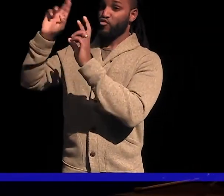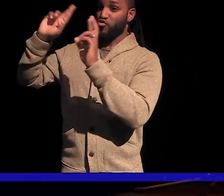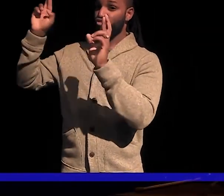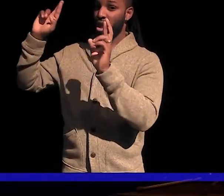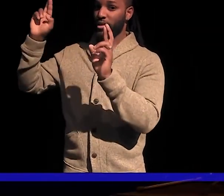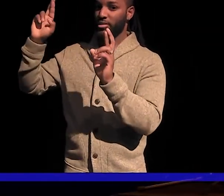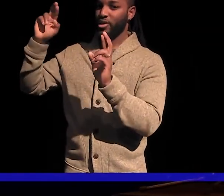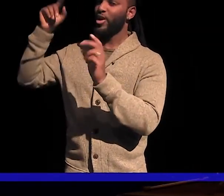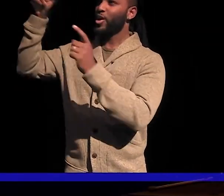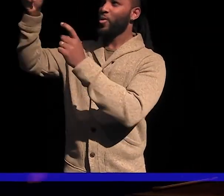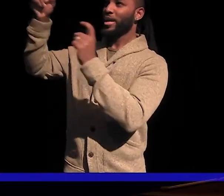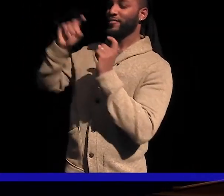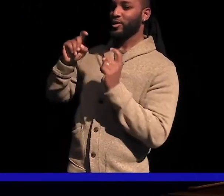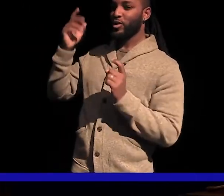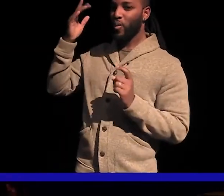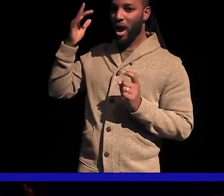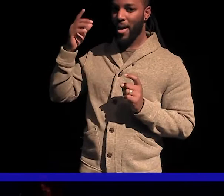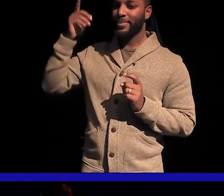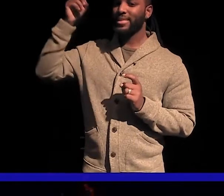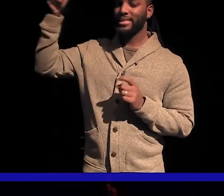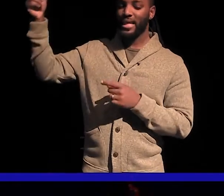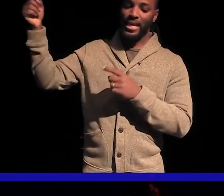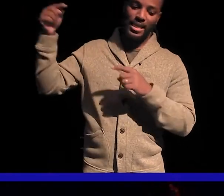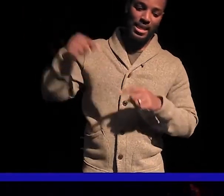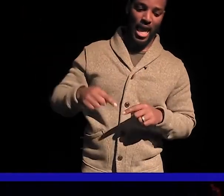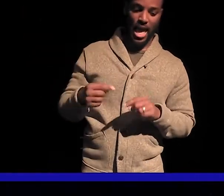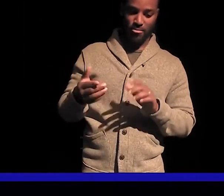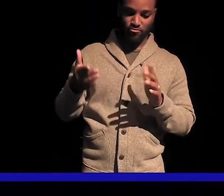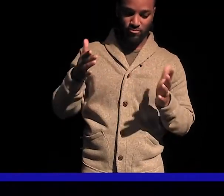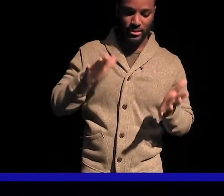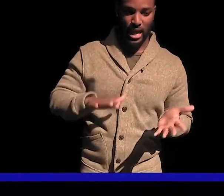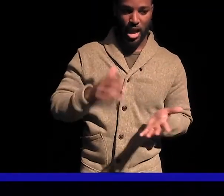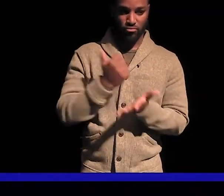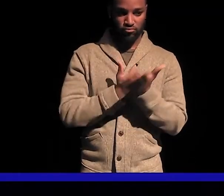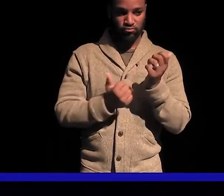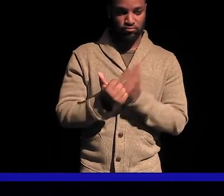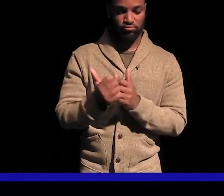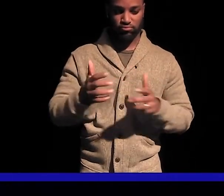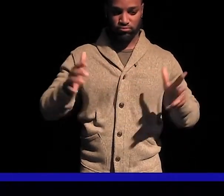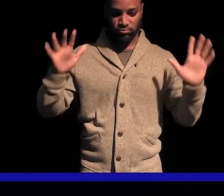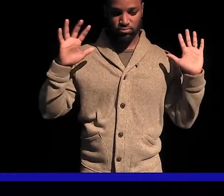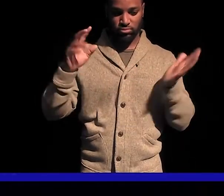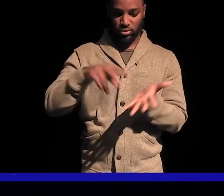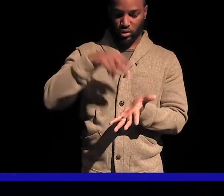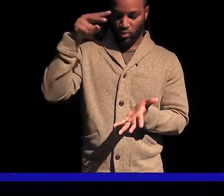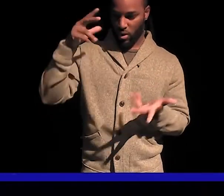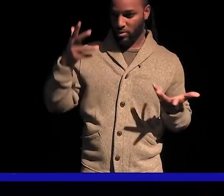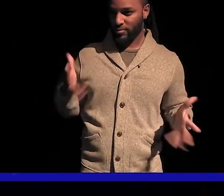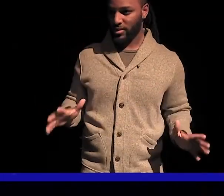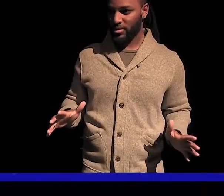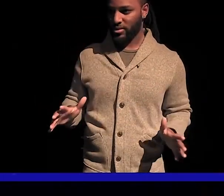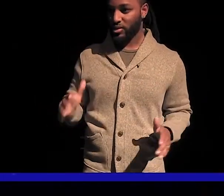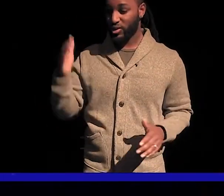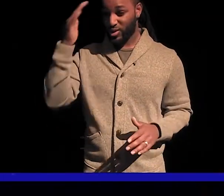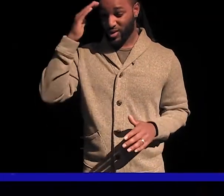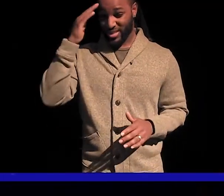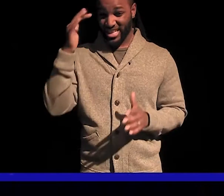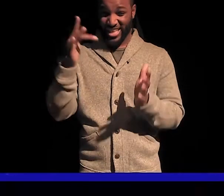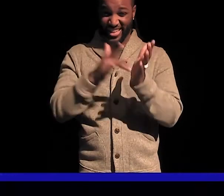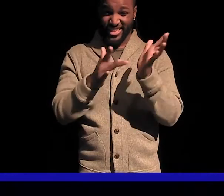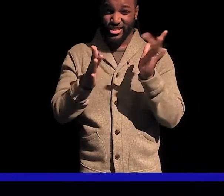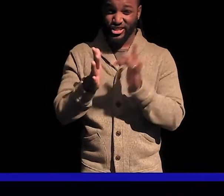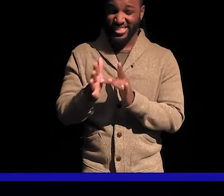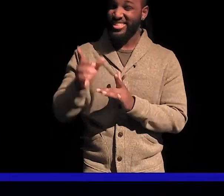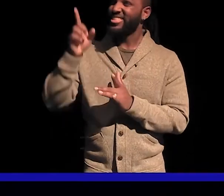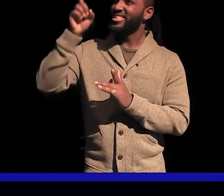his life and death at Calvary. Do you know that the Bible says in Romans chapter 1 that Jesus was declared